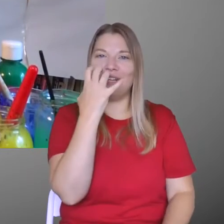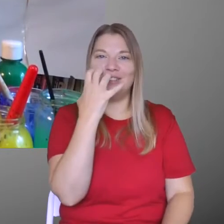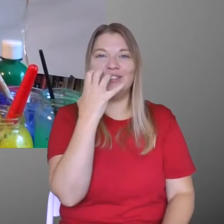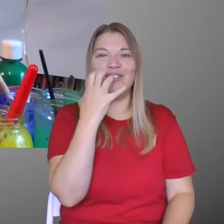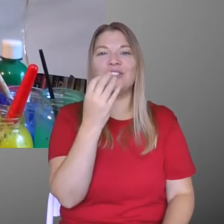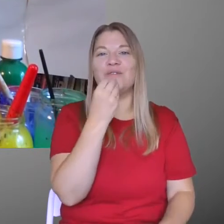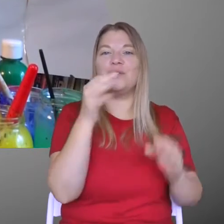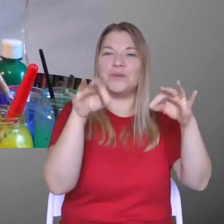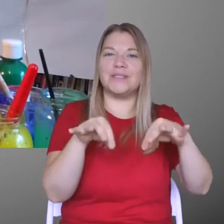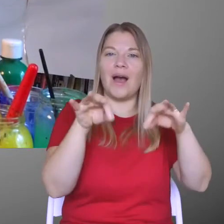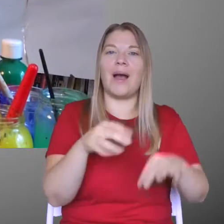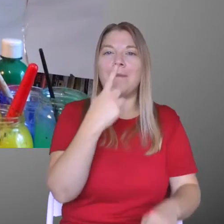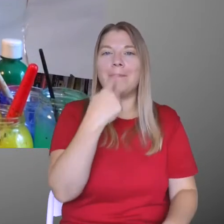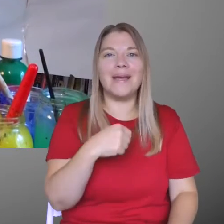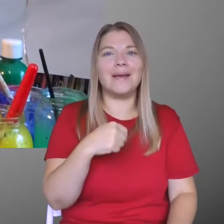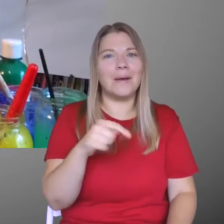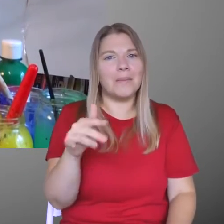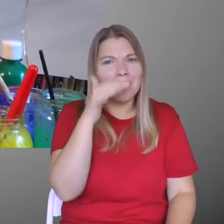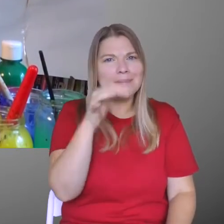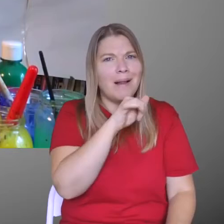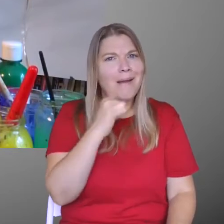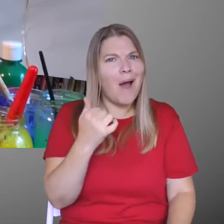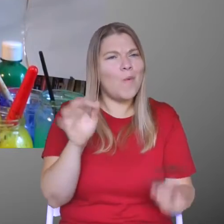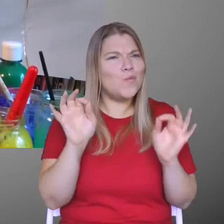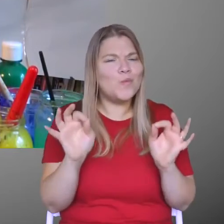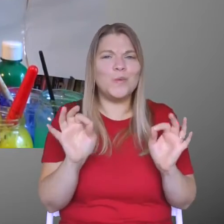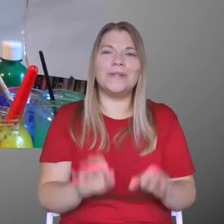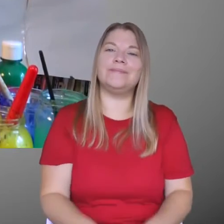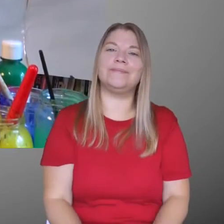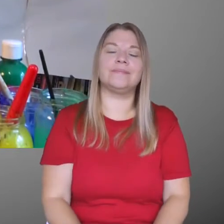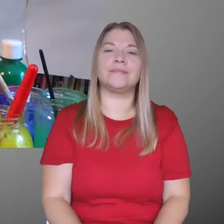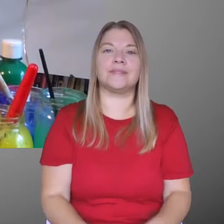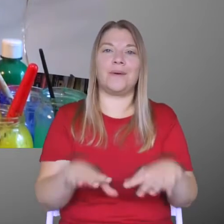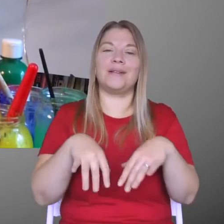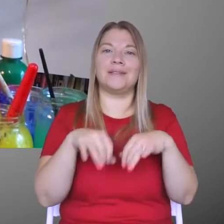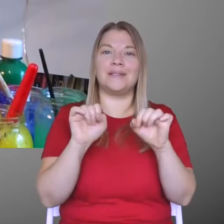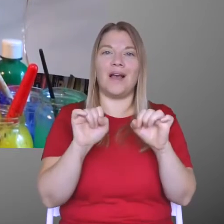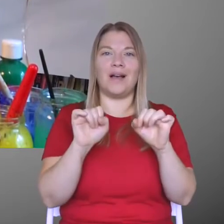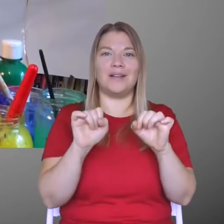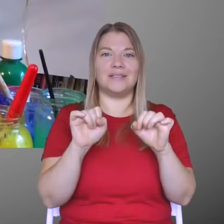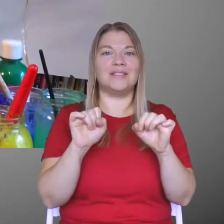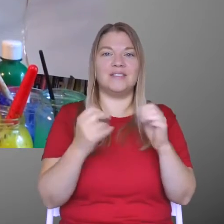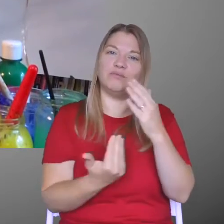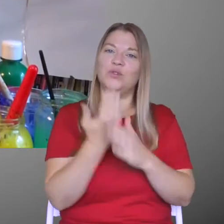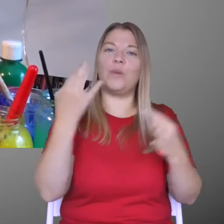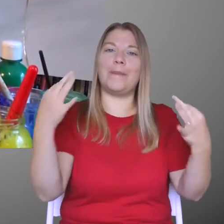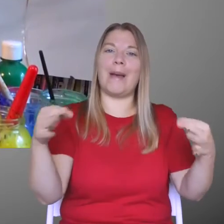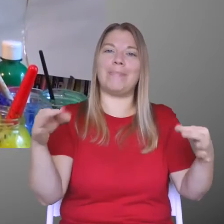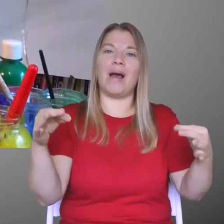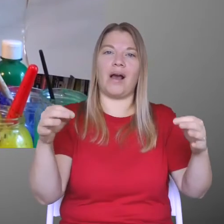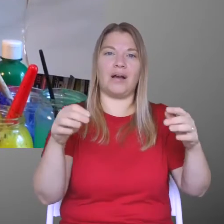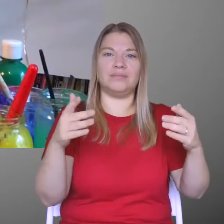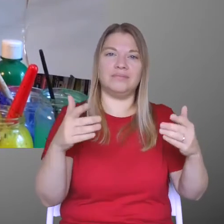And do you know what? These smell fantastic. So first of all, we're going to start with another crisp light piece of paper, or a pale